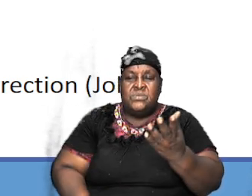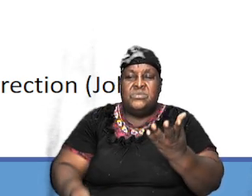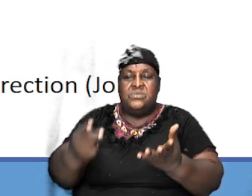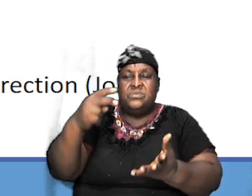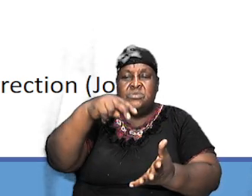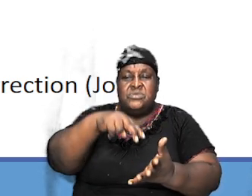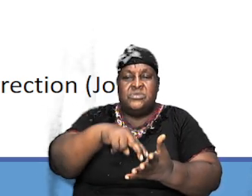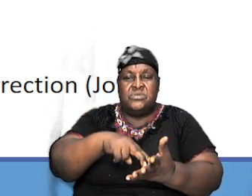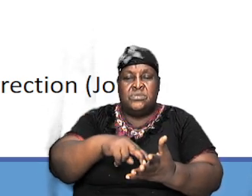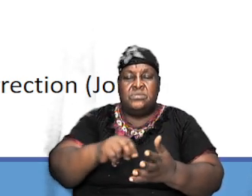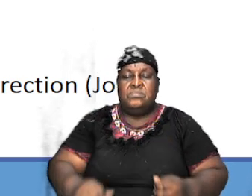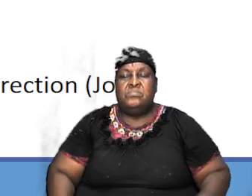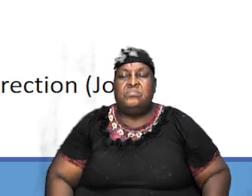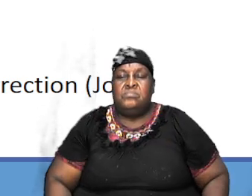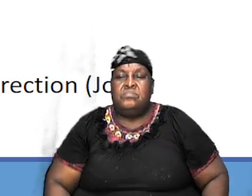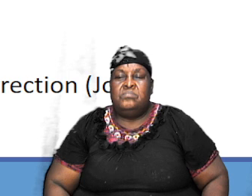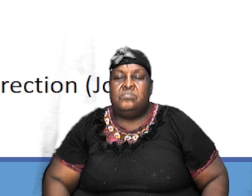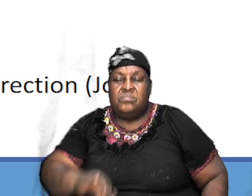verse